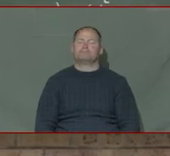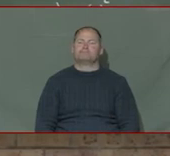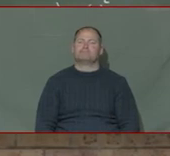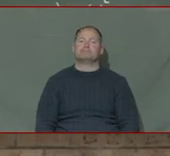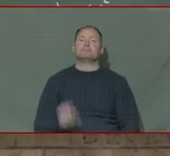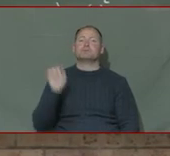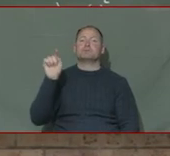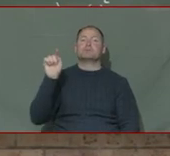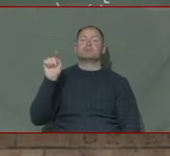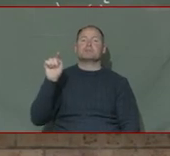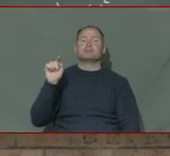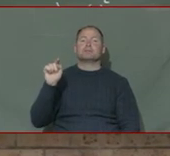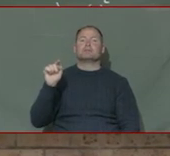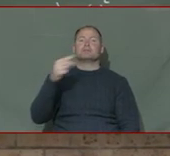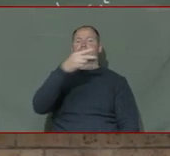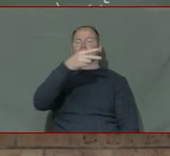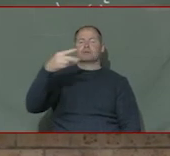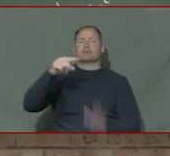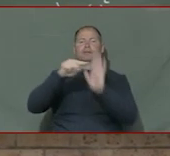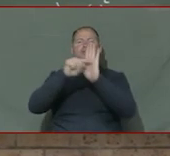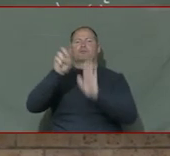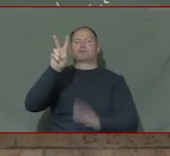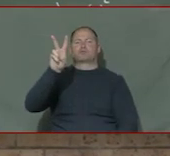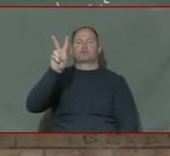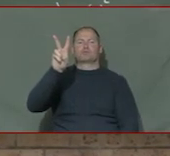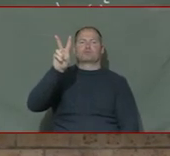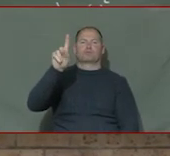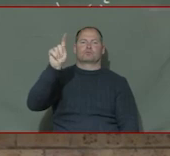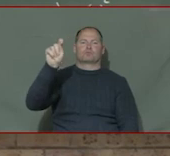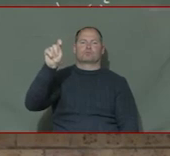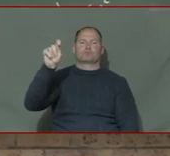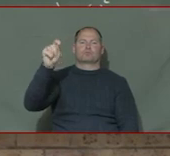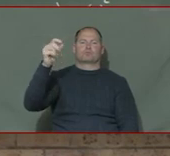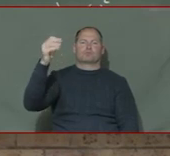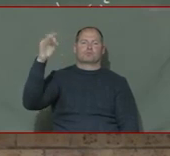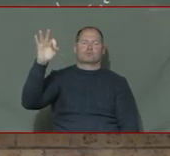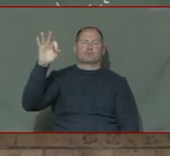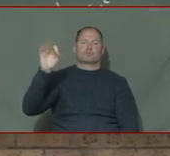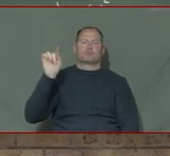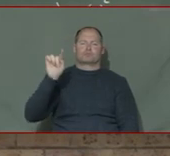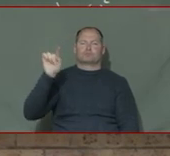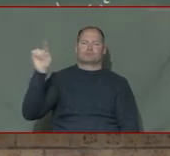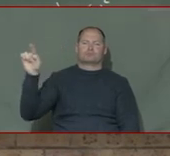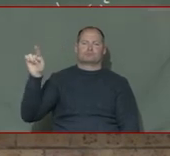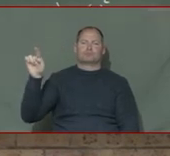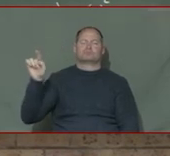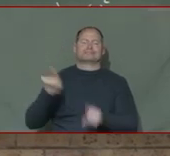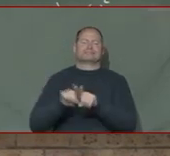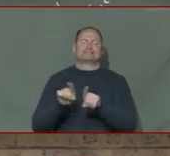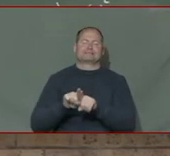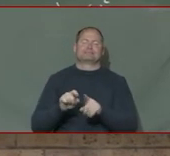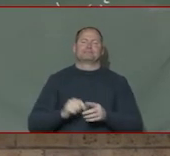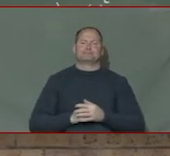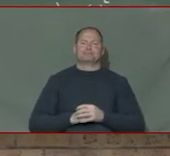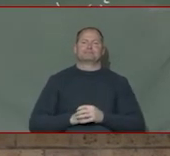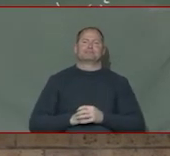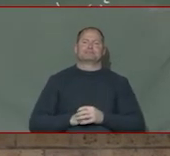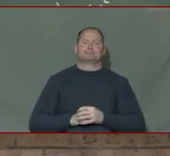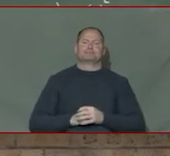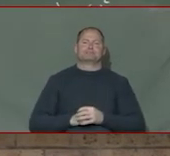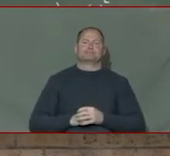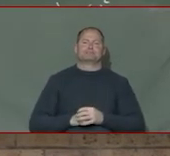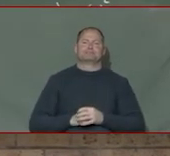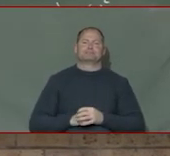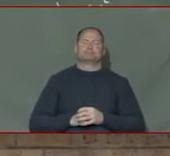here is equal to negative 2t cubed. That and that is like terms, plus